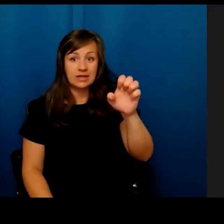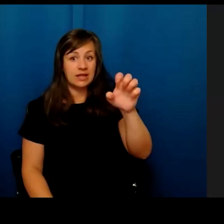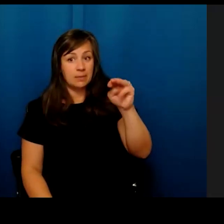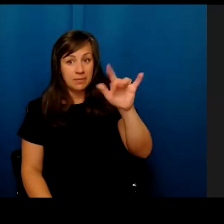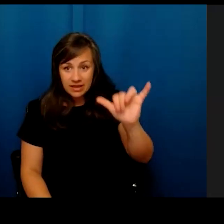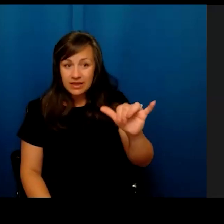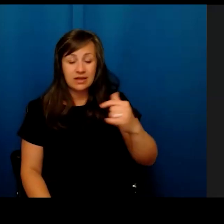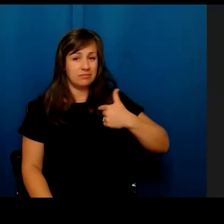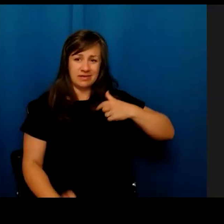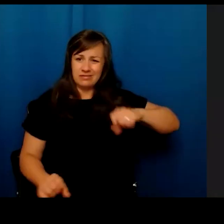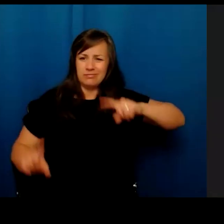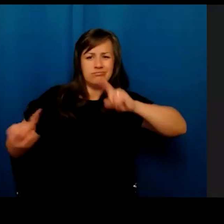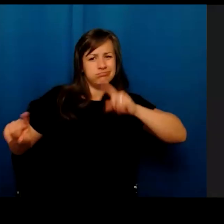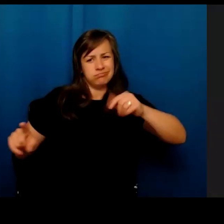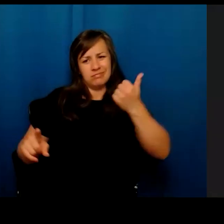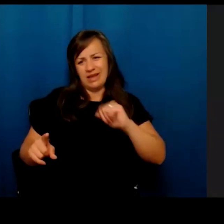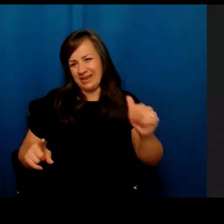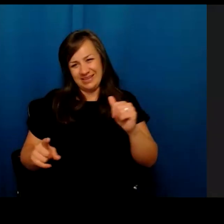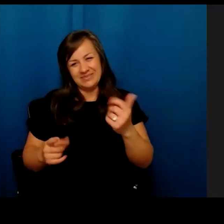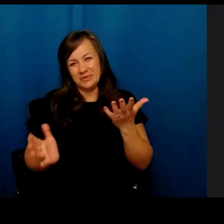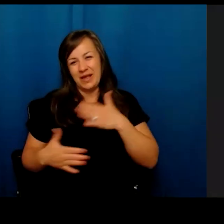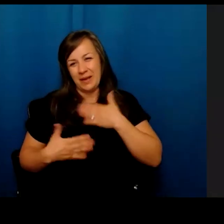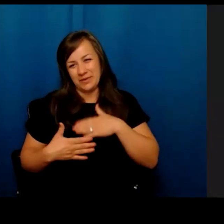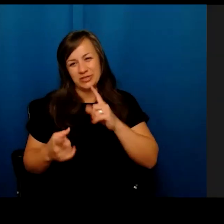answer questions. I will be happy to answer them.